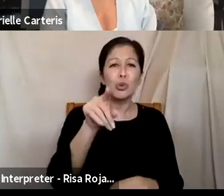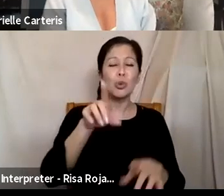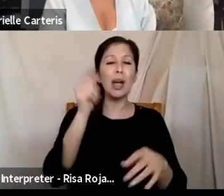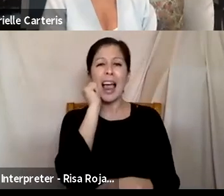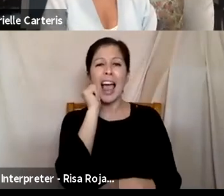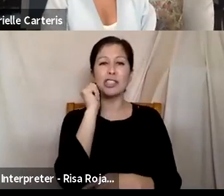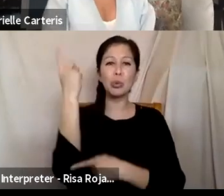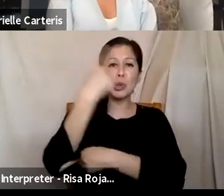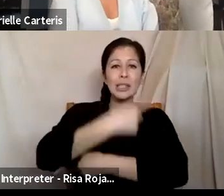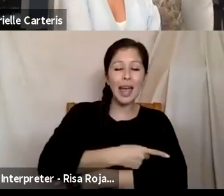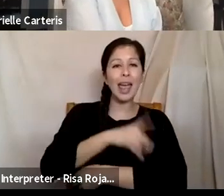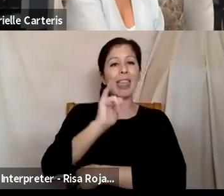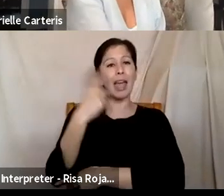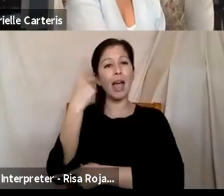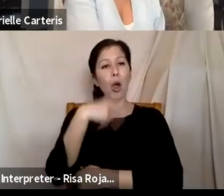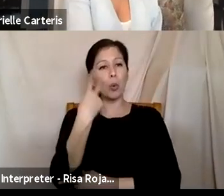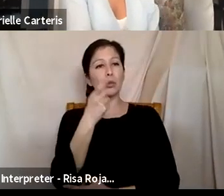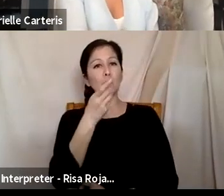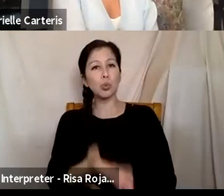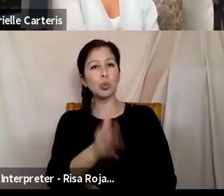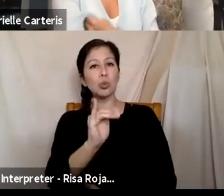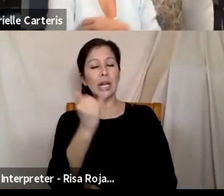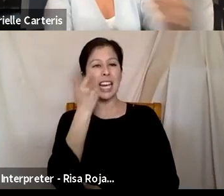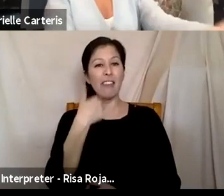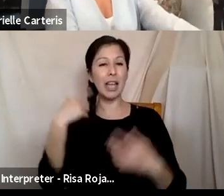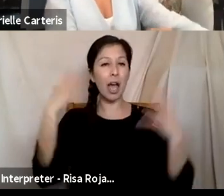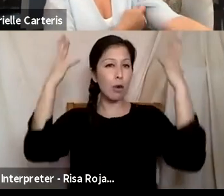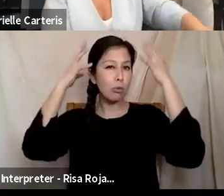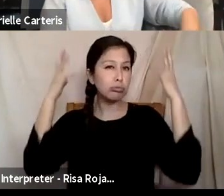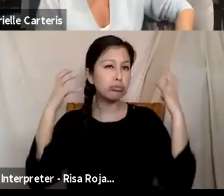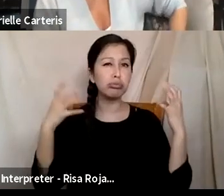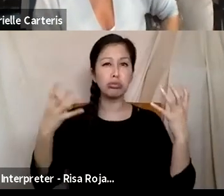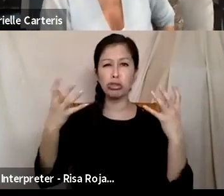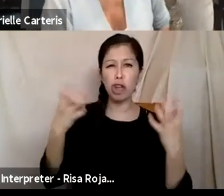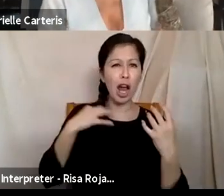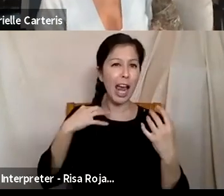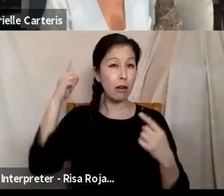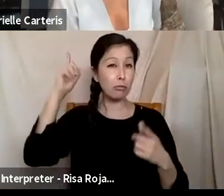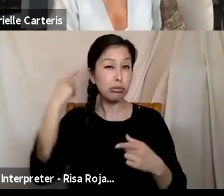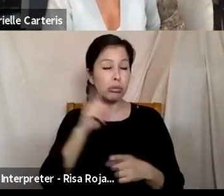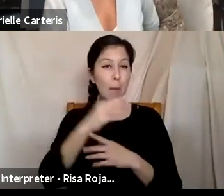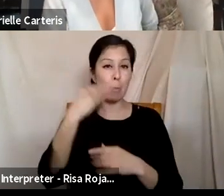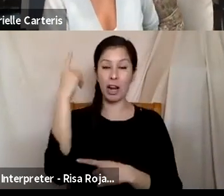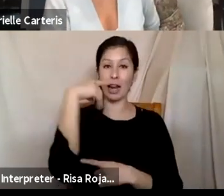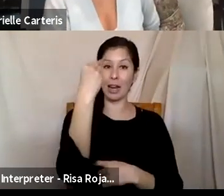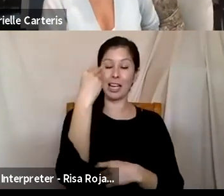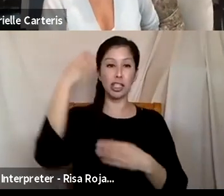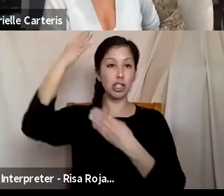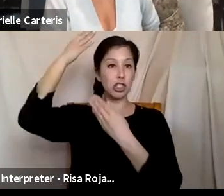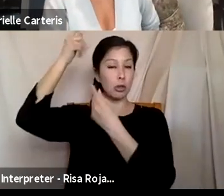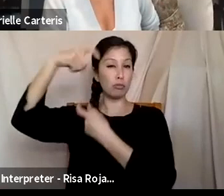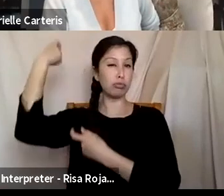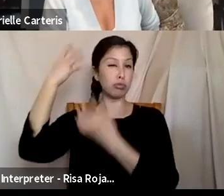Tuesday. And if you have incredibly wavy, curly, corkscrew hair, but your headshot has it